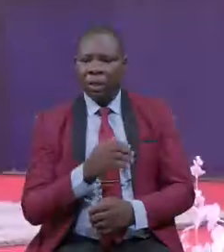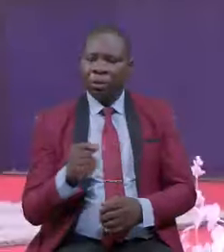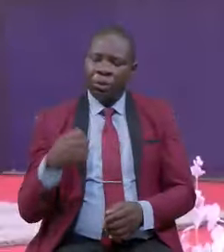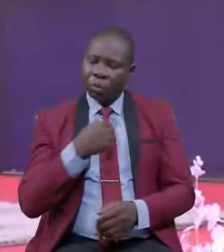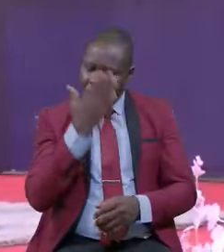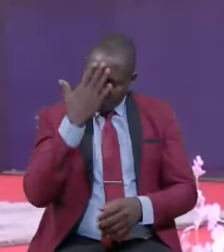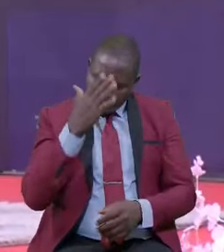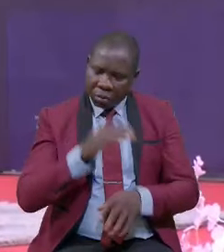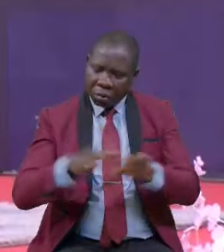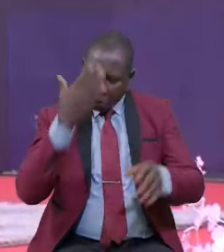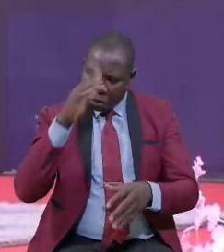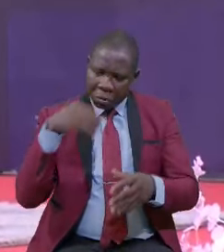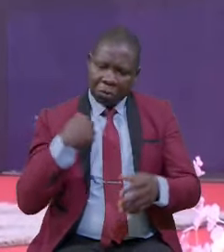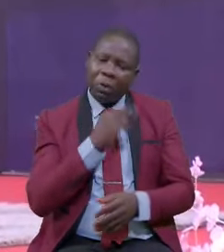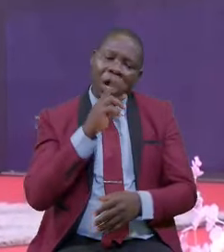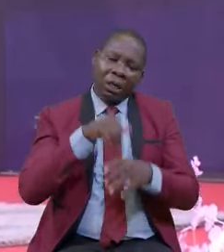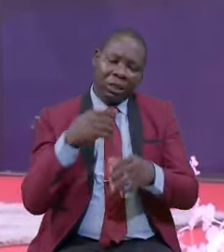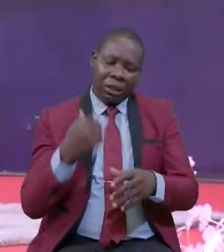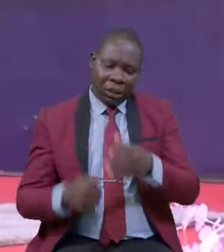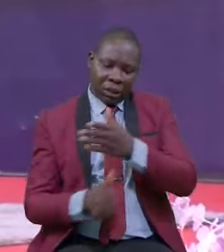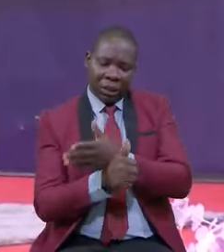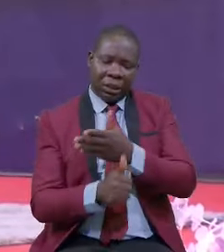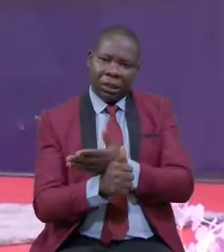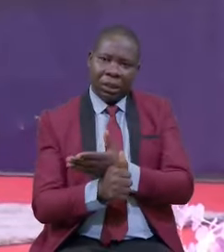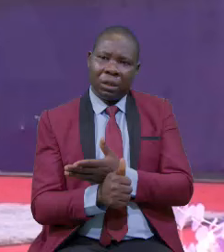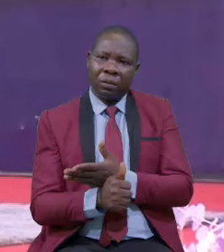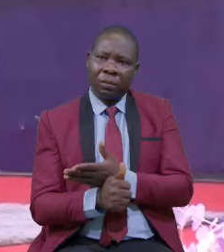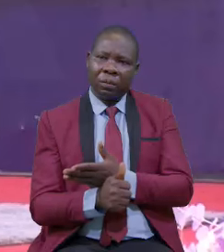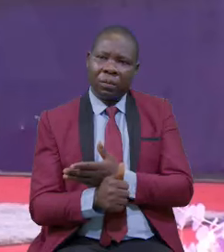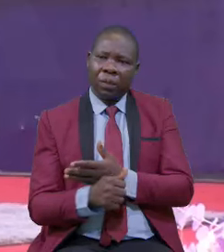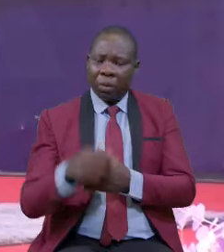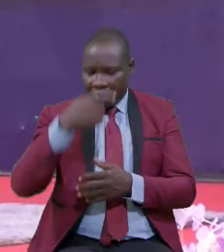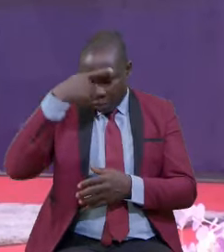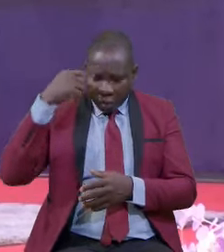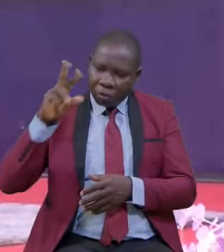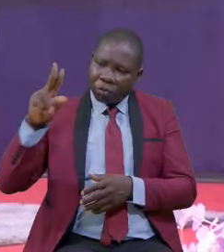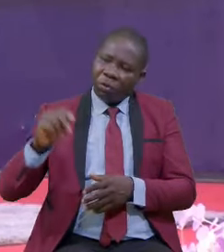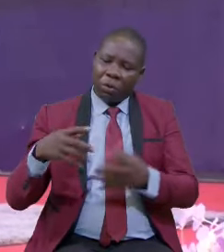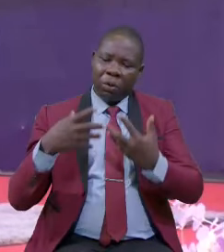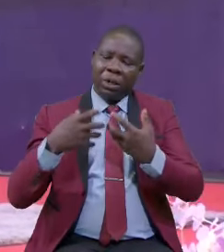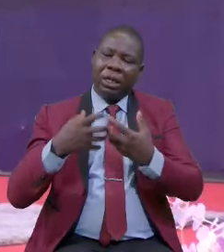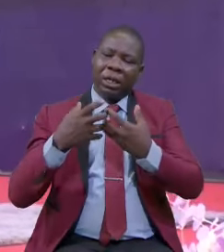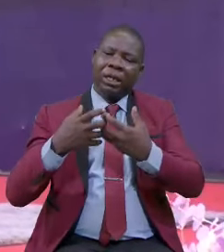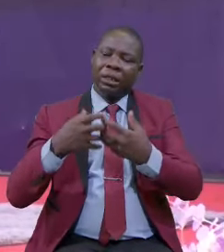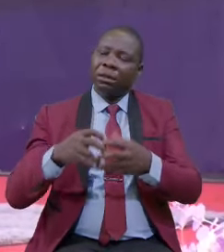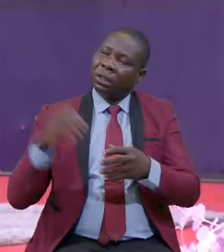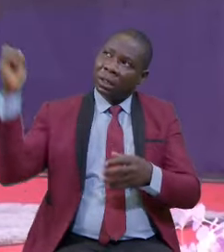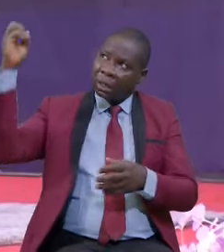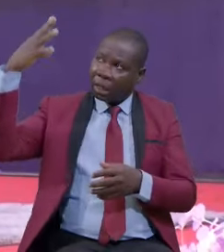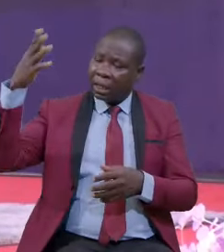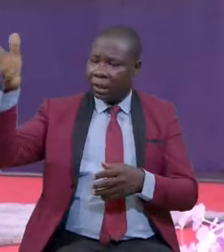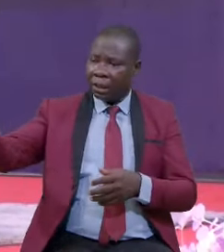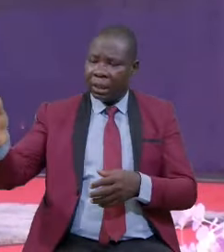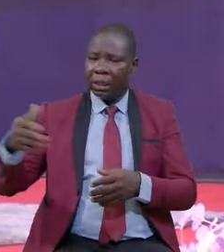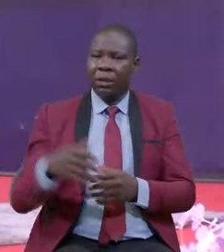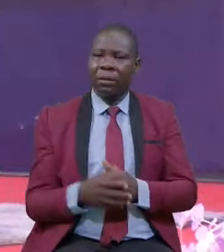everything around. They don't put electric light there in the lion's den. But thy